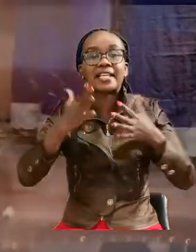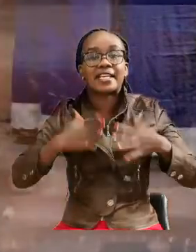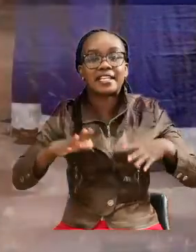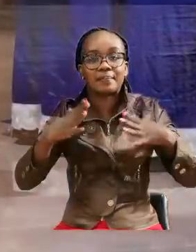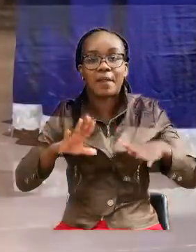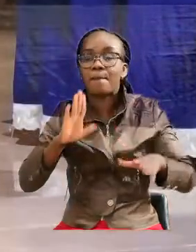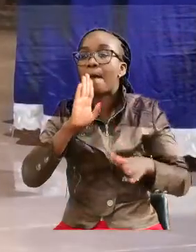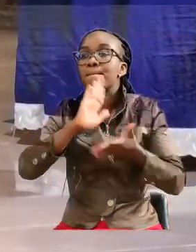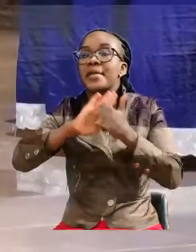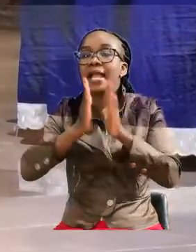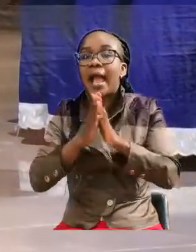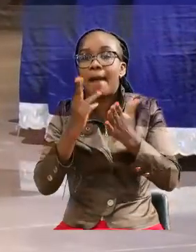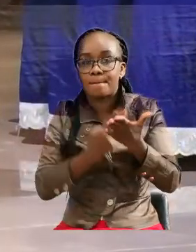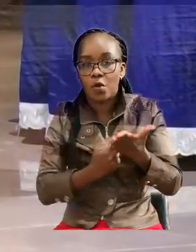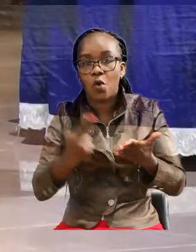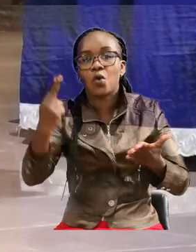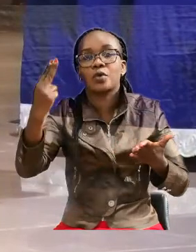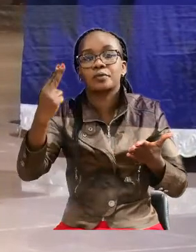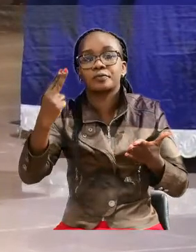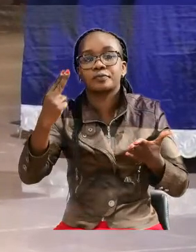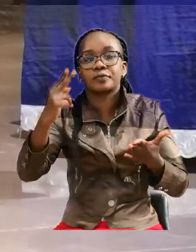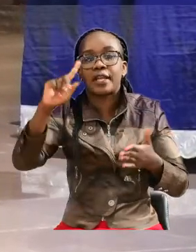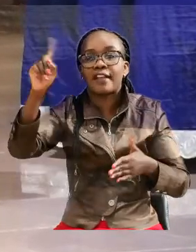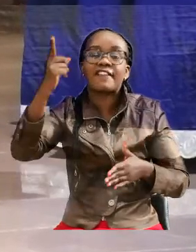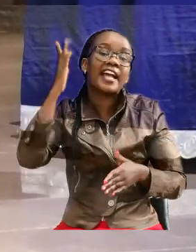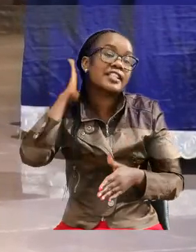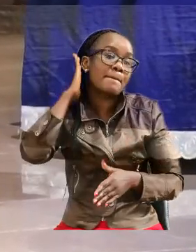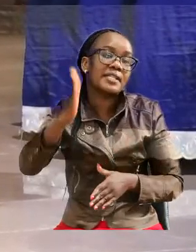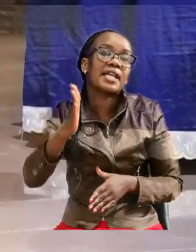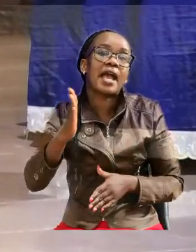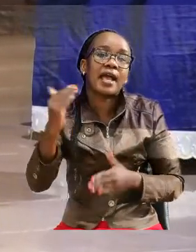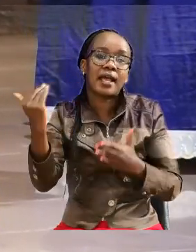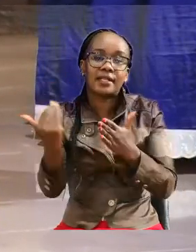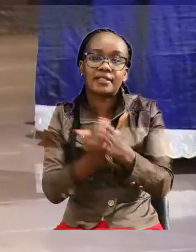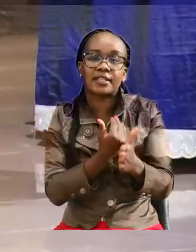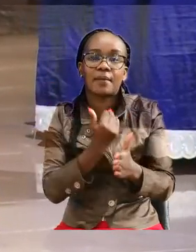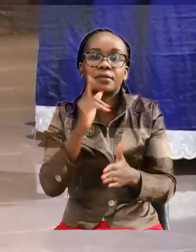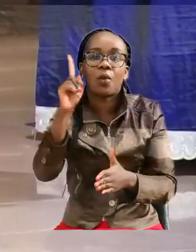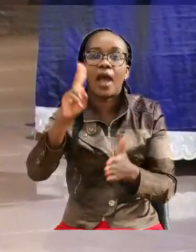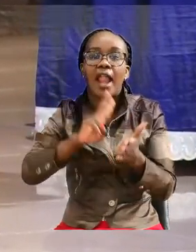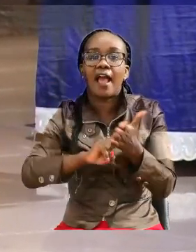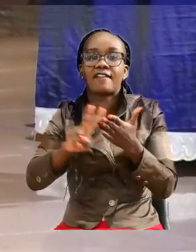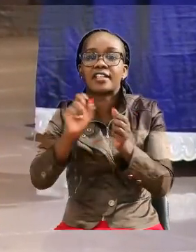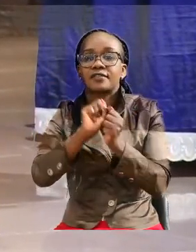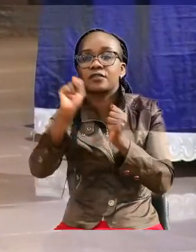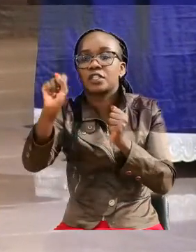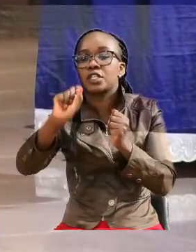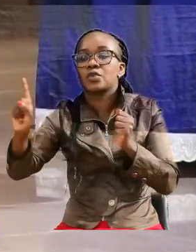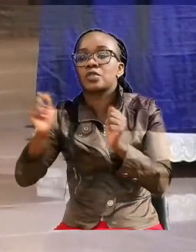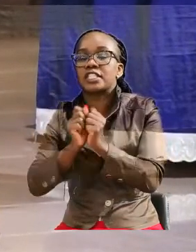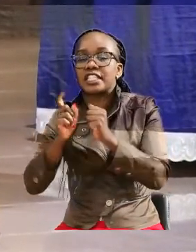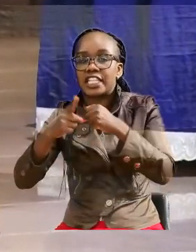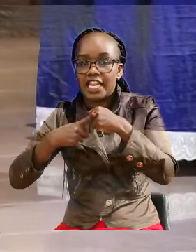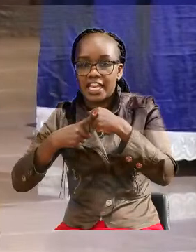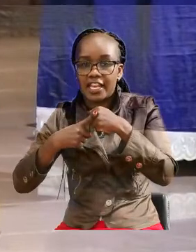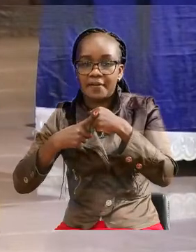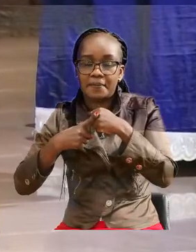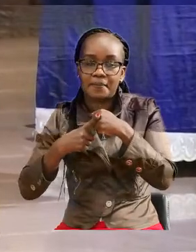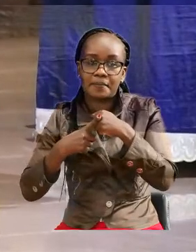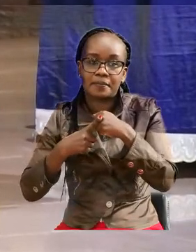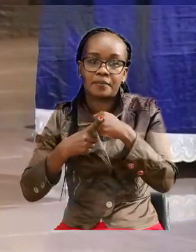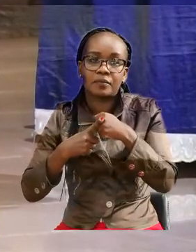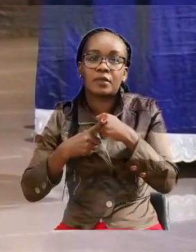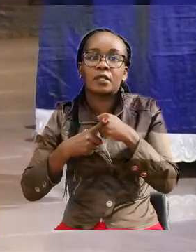holy. That is in 1 Peter chapter 1, verse 15 to 16. To